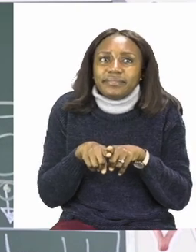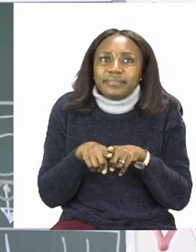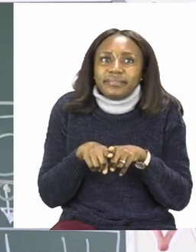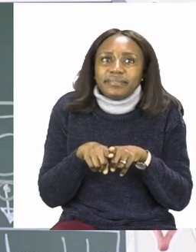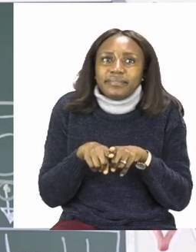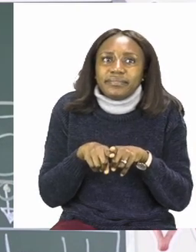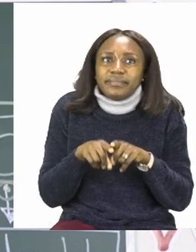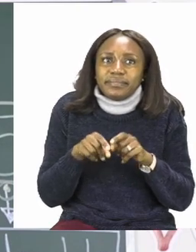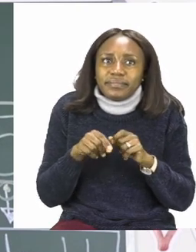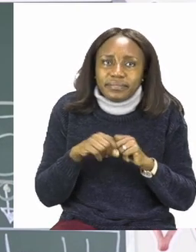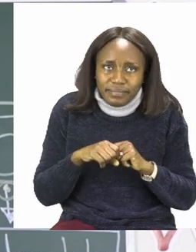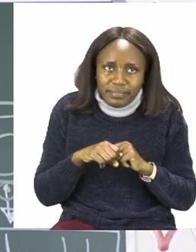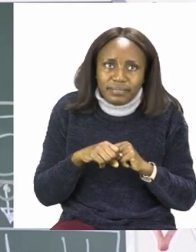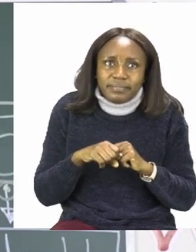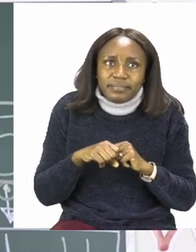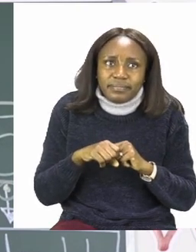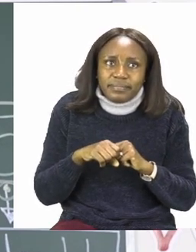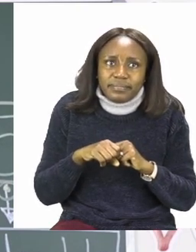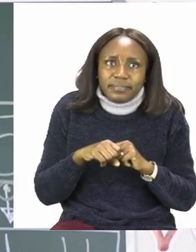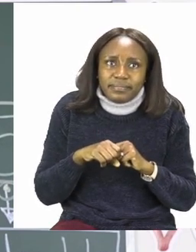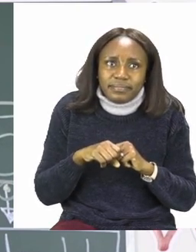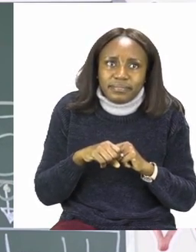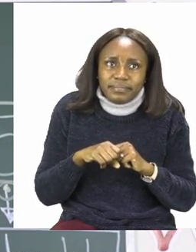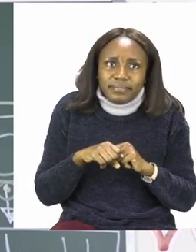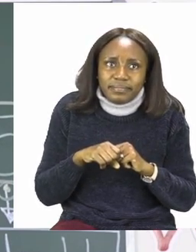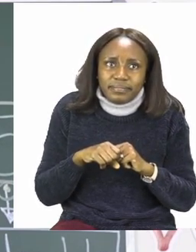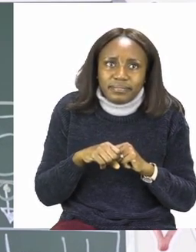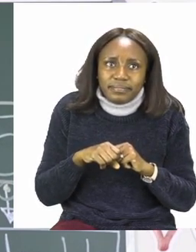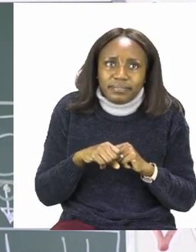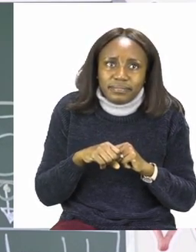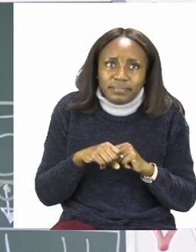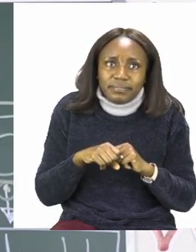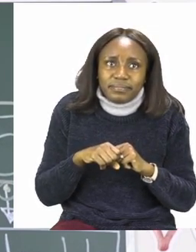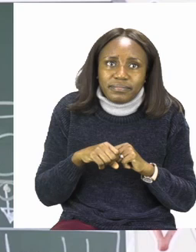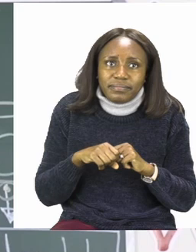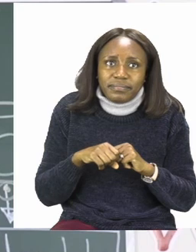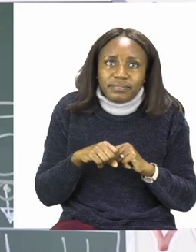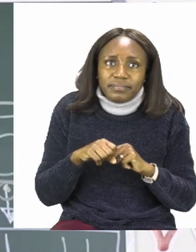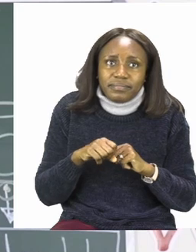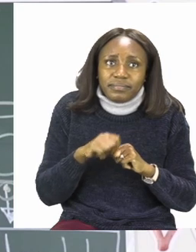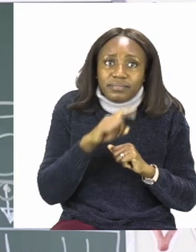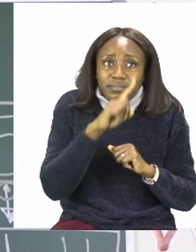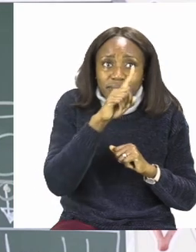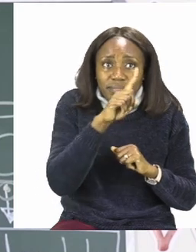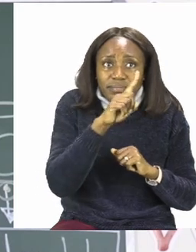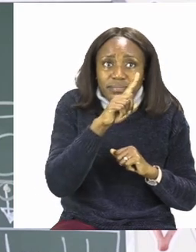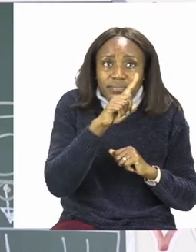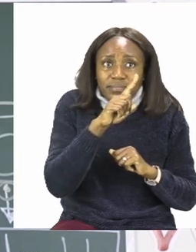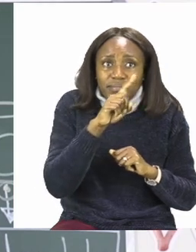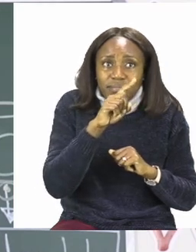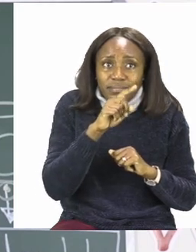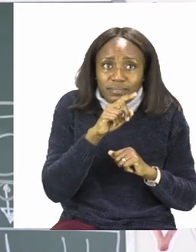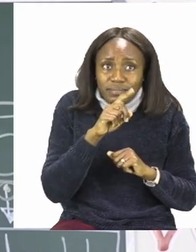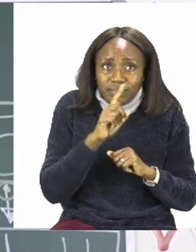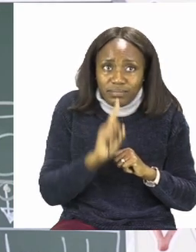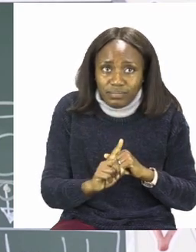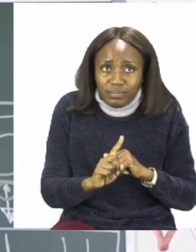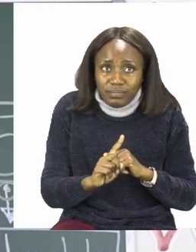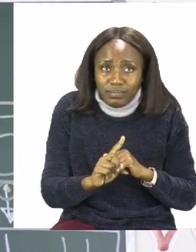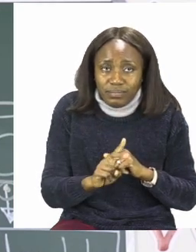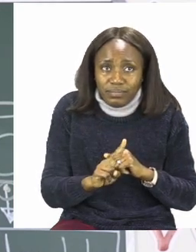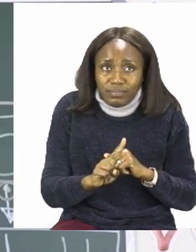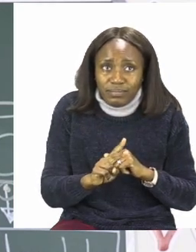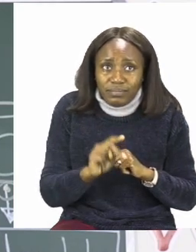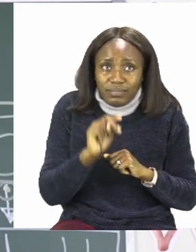that we share equally. So if we say 1, 2,